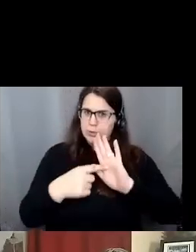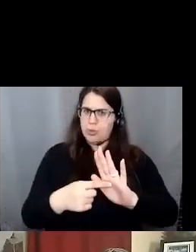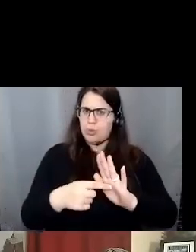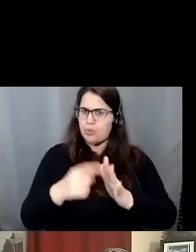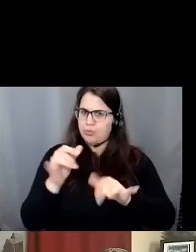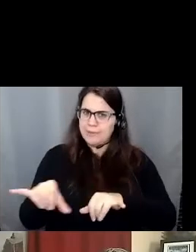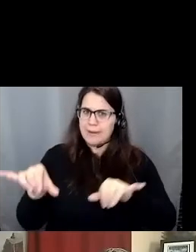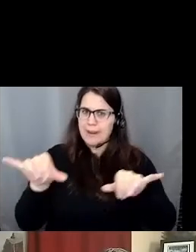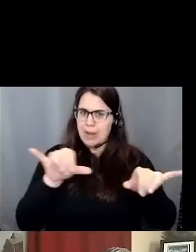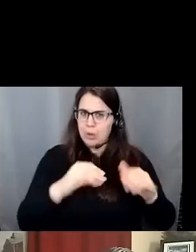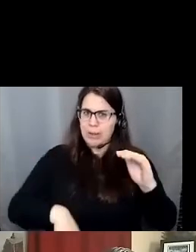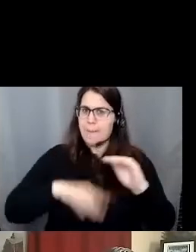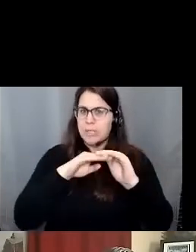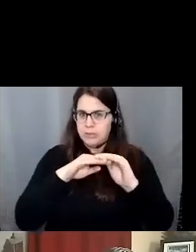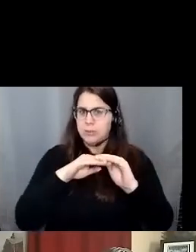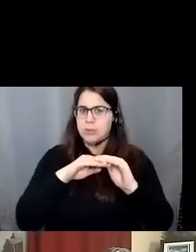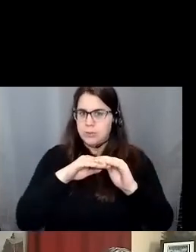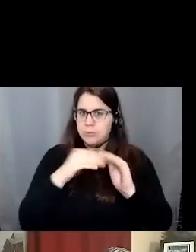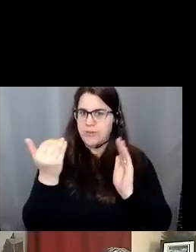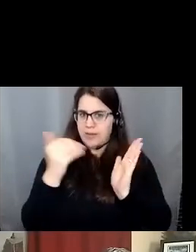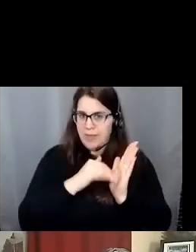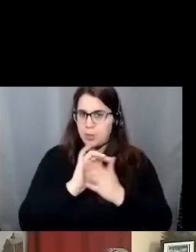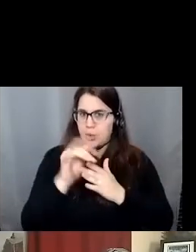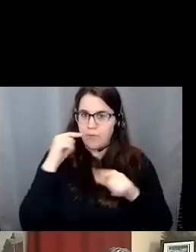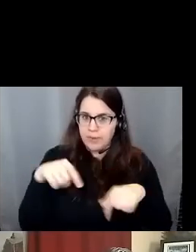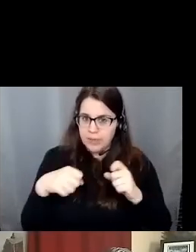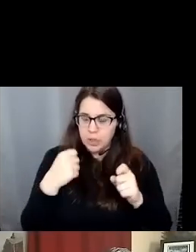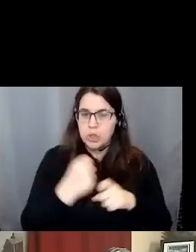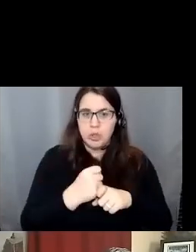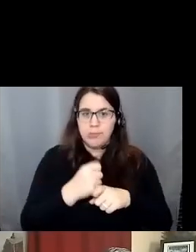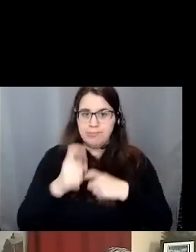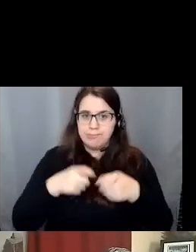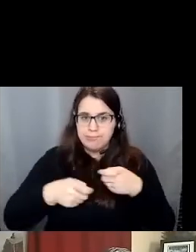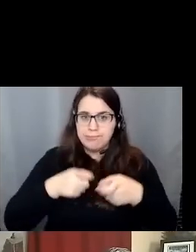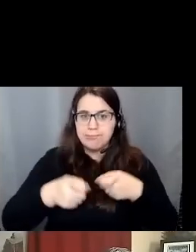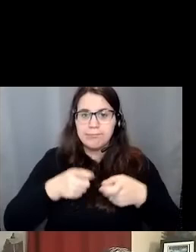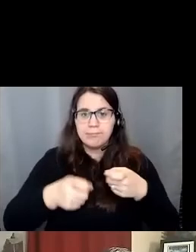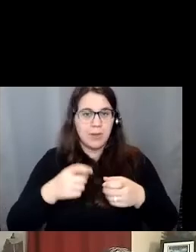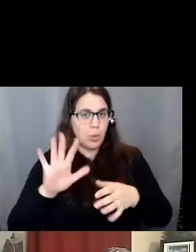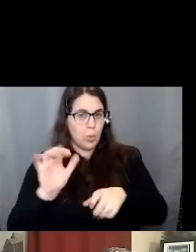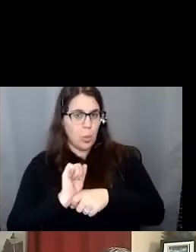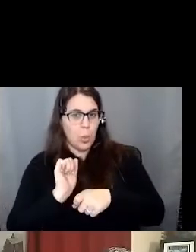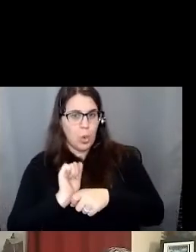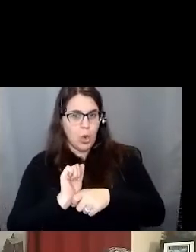For this year, it's $15,000. And what the able to work contribution limit is. This year, it's